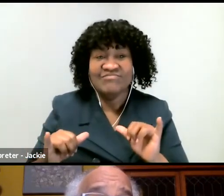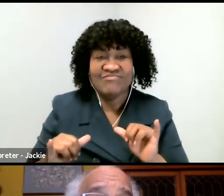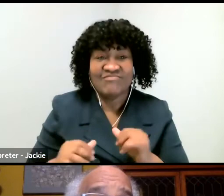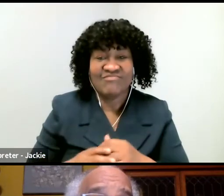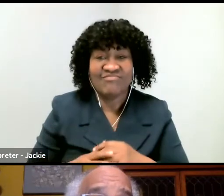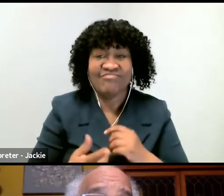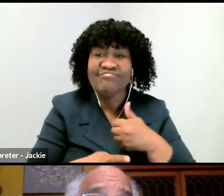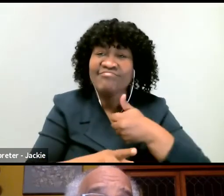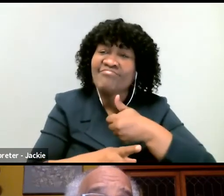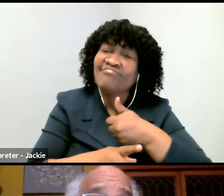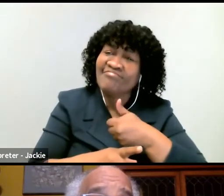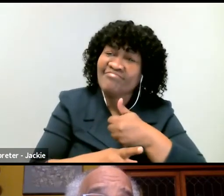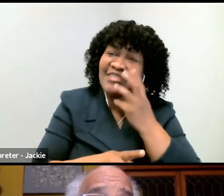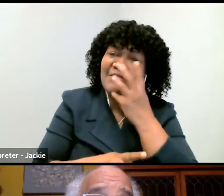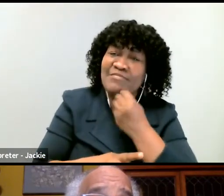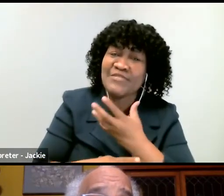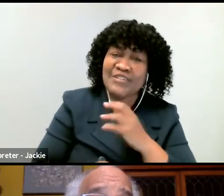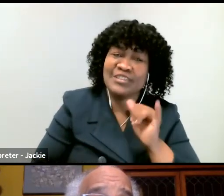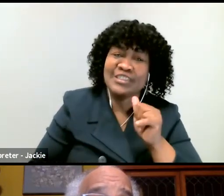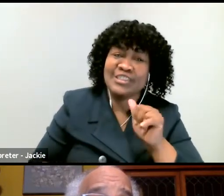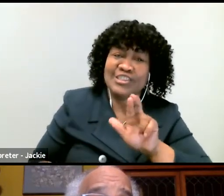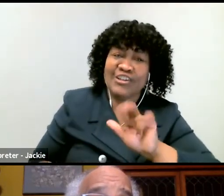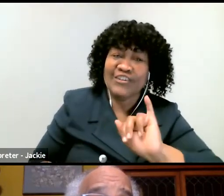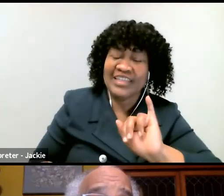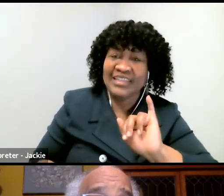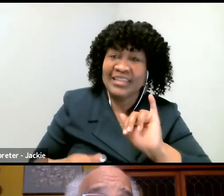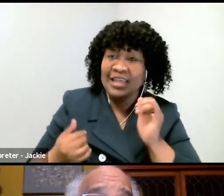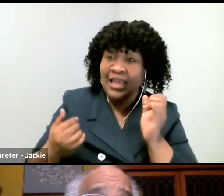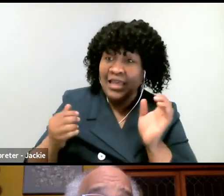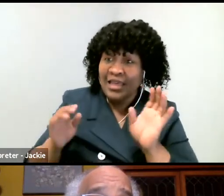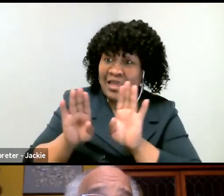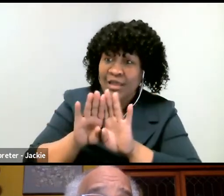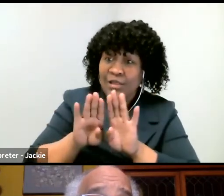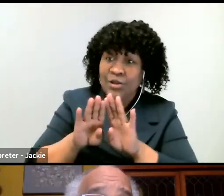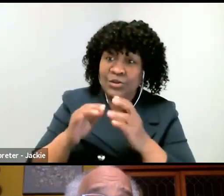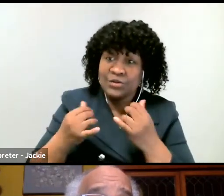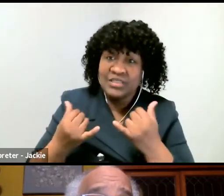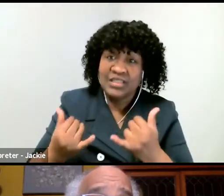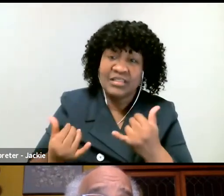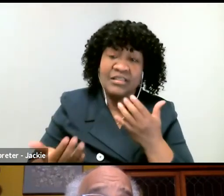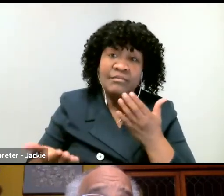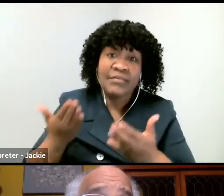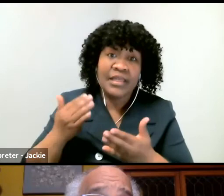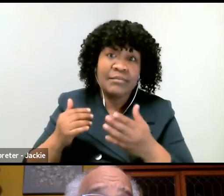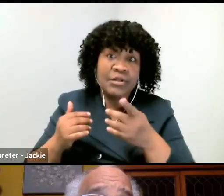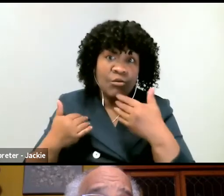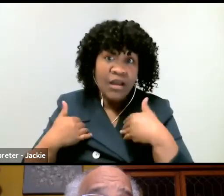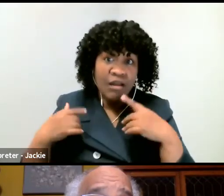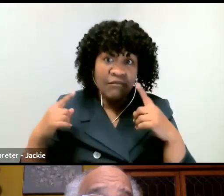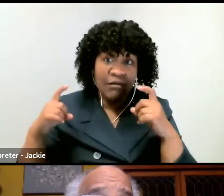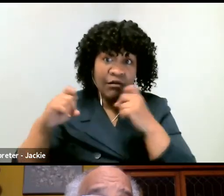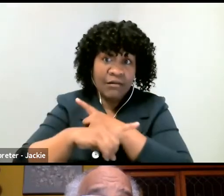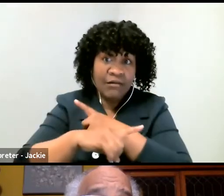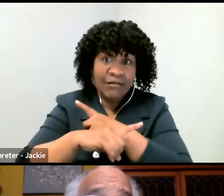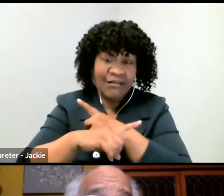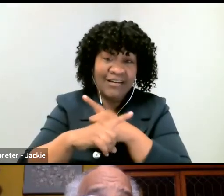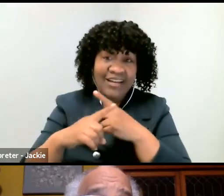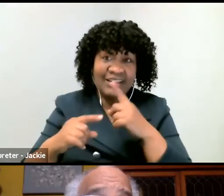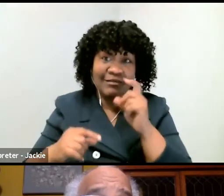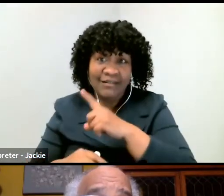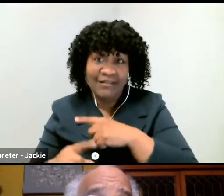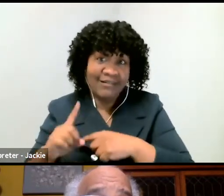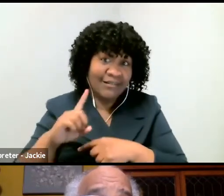Beautiful. I guess in closing, maybe like you all might have a question for each other as we close it